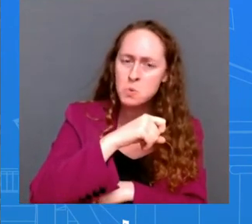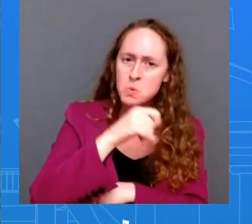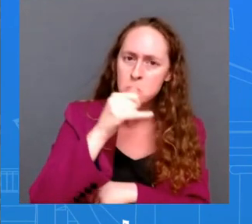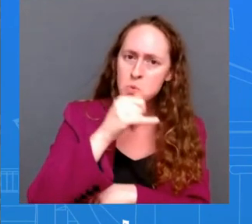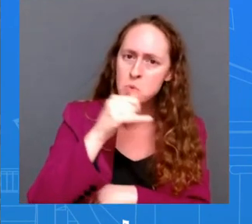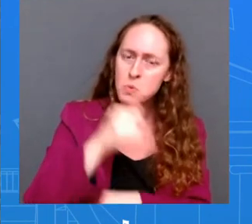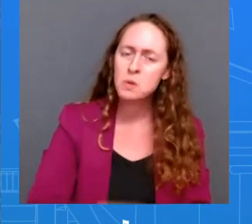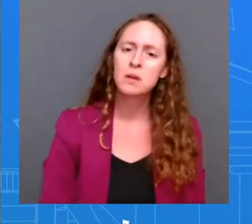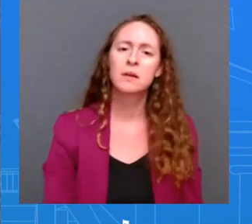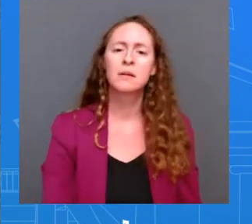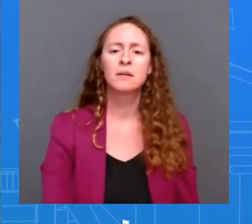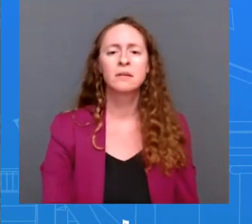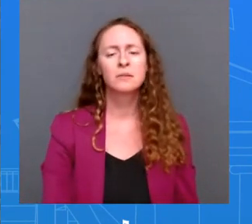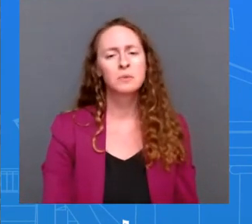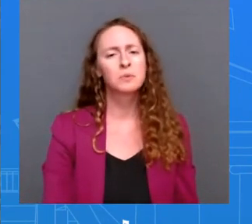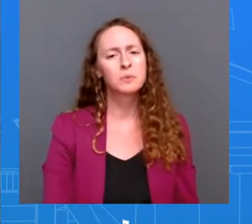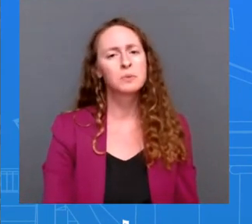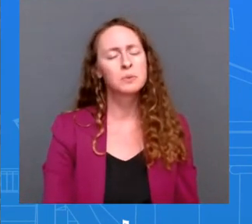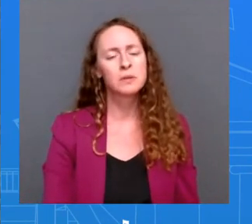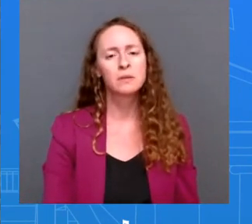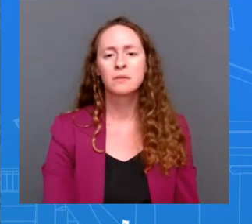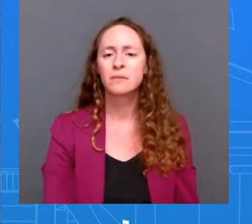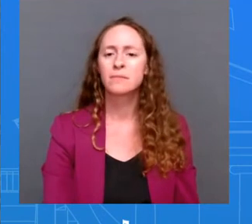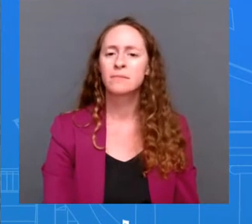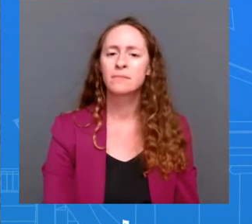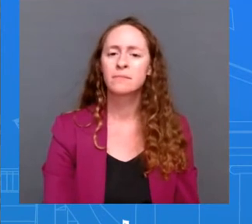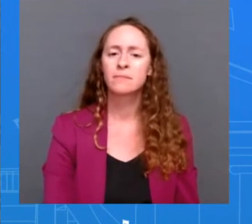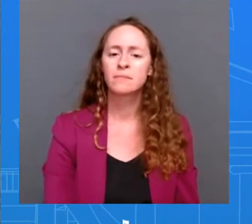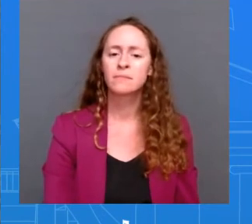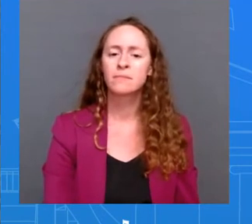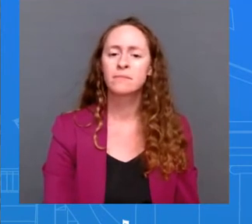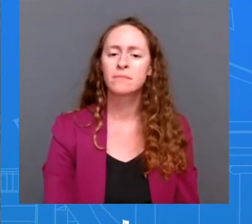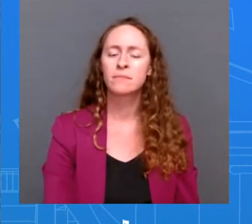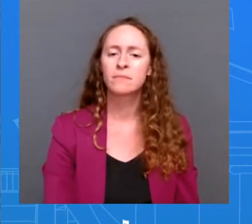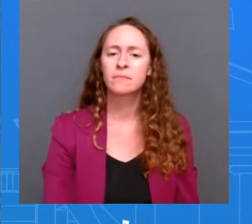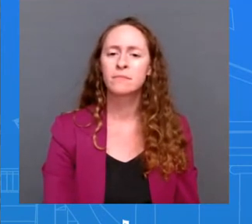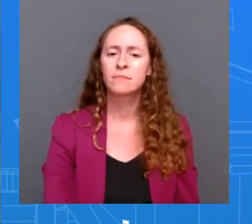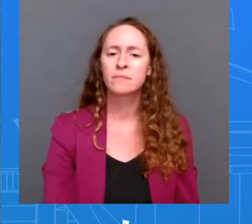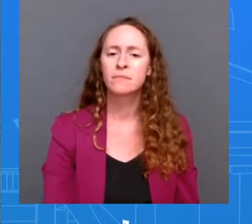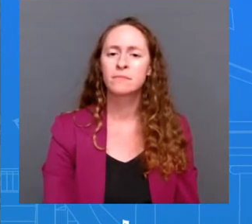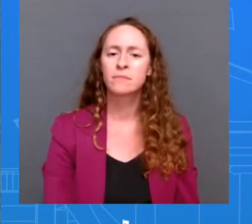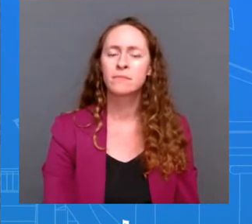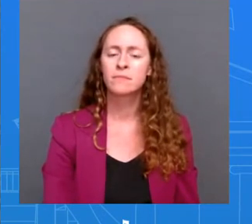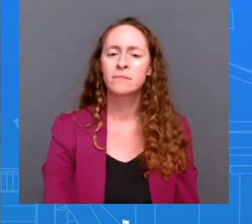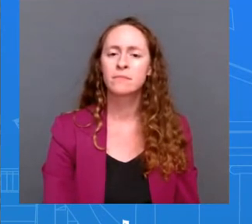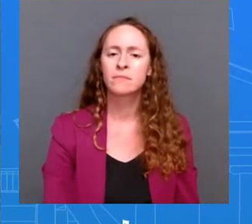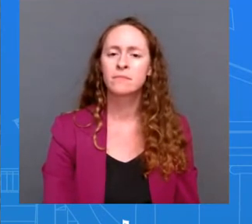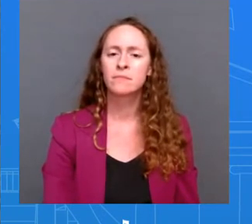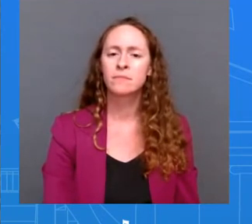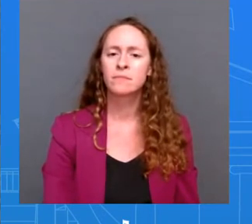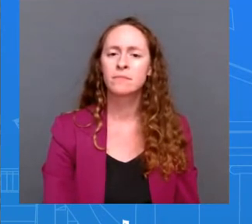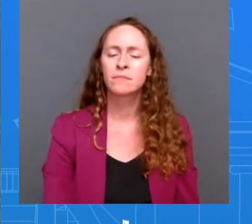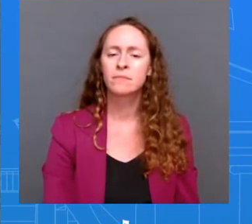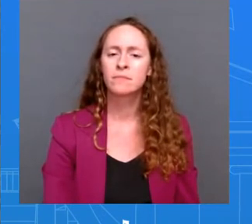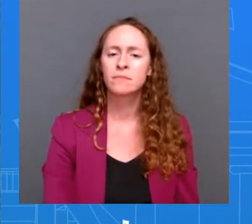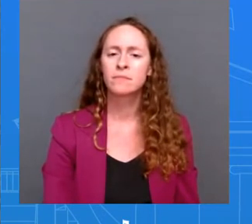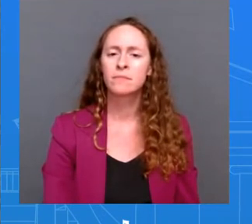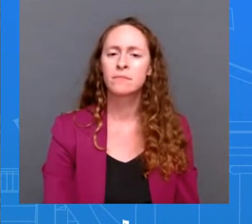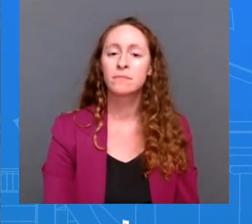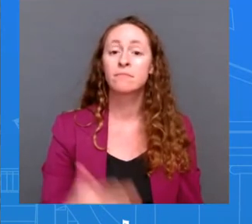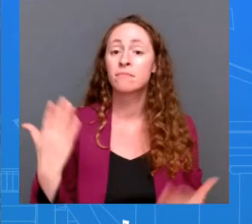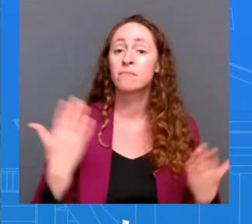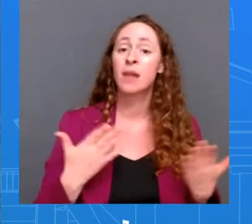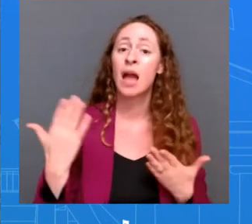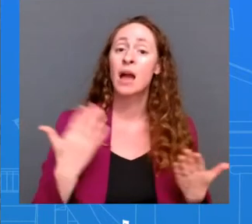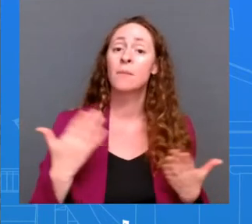the intention of maintaining that sort of intensity, or at least being able to conduct those kinds of operations